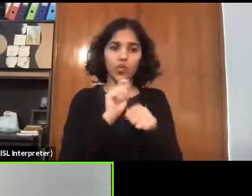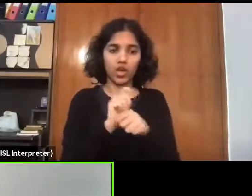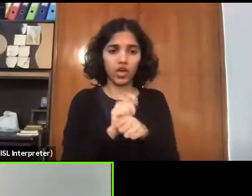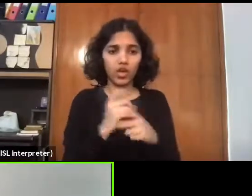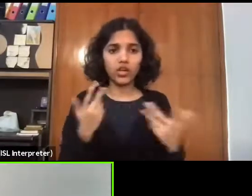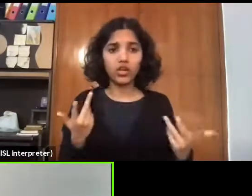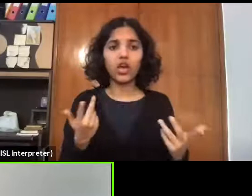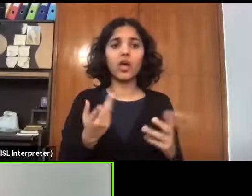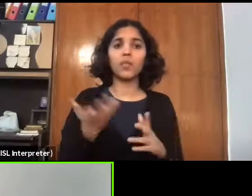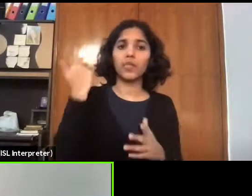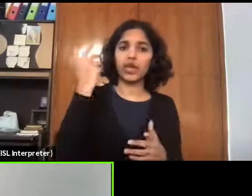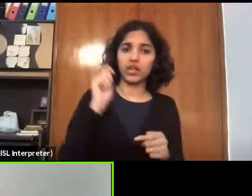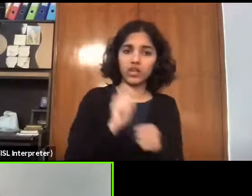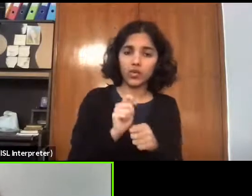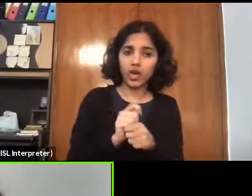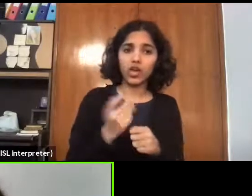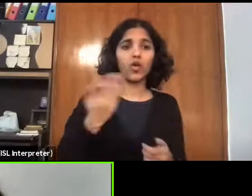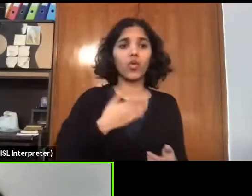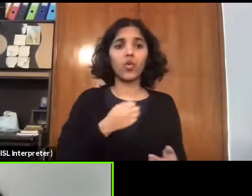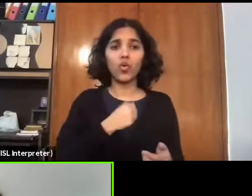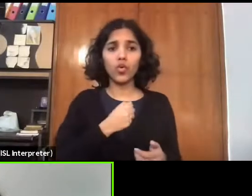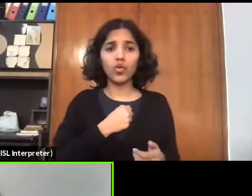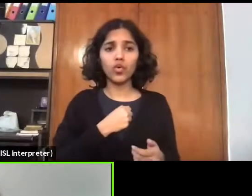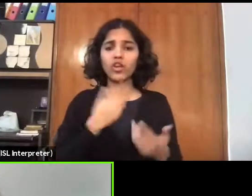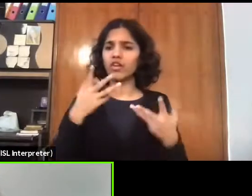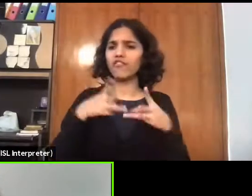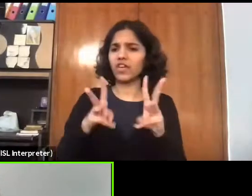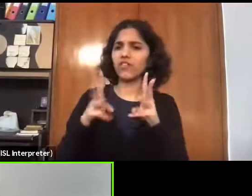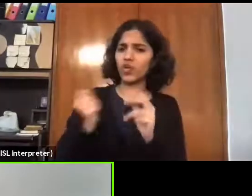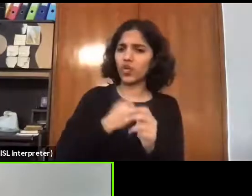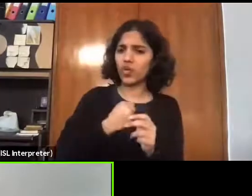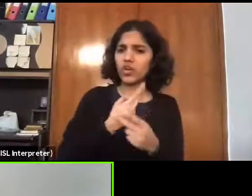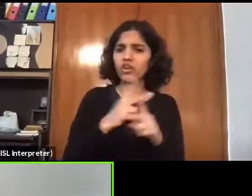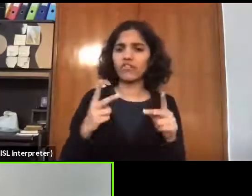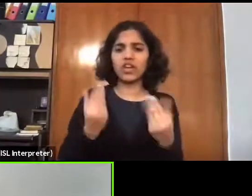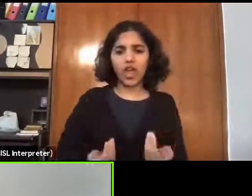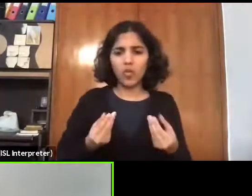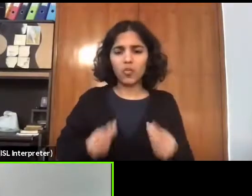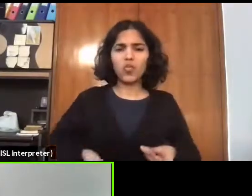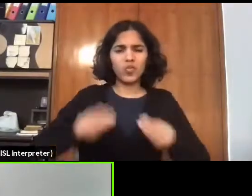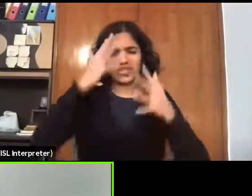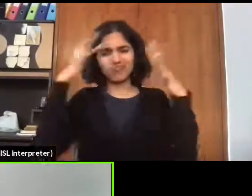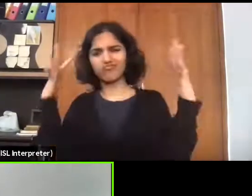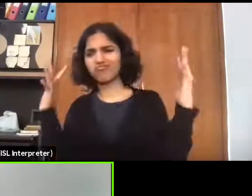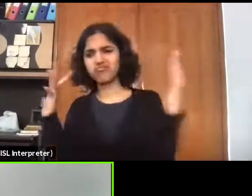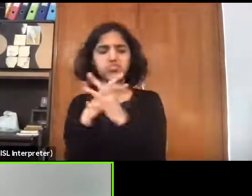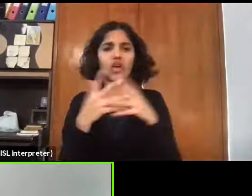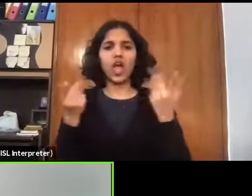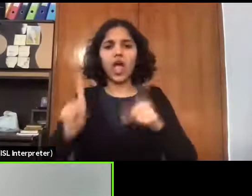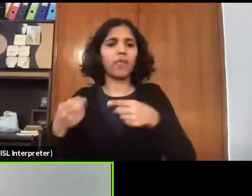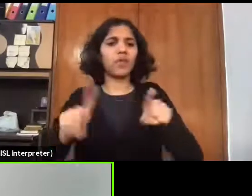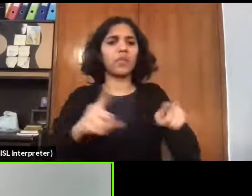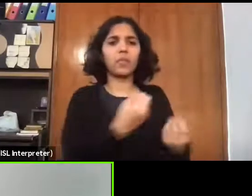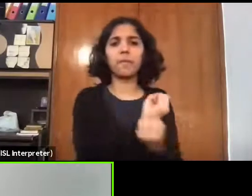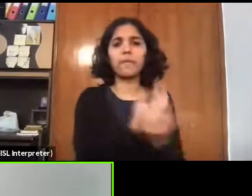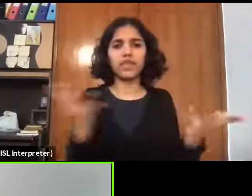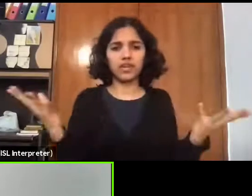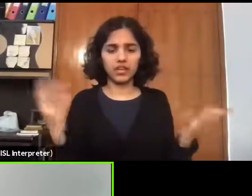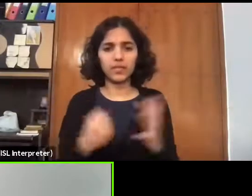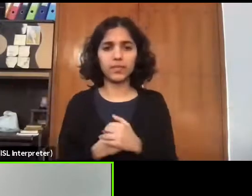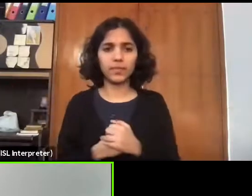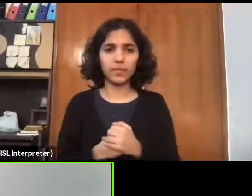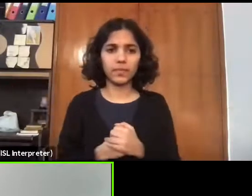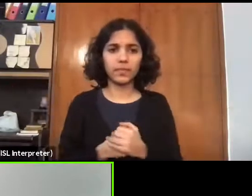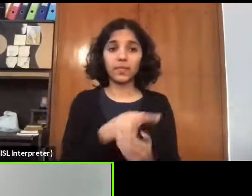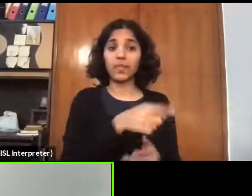managing earlier on their own in whatever way have now gone into distress situations. And in that, it's going